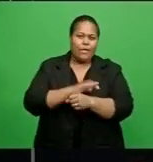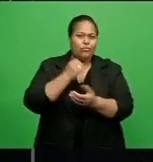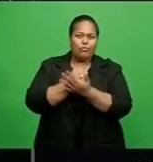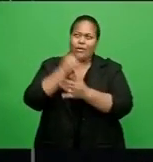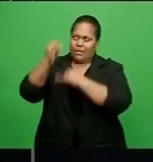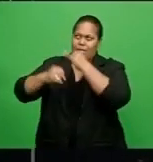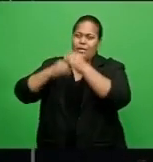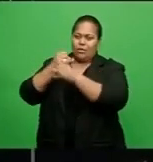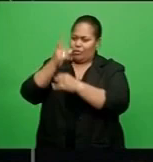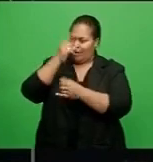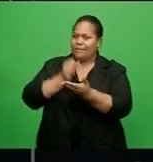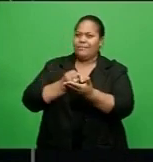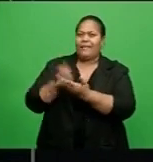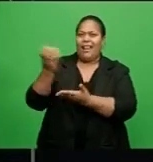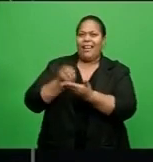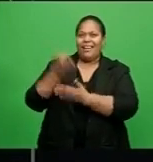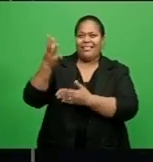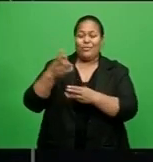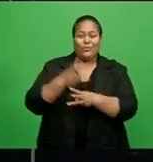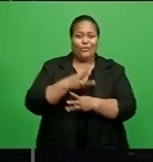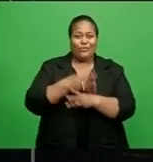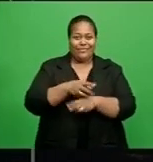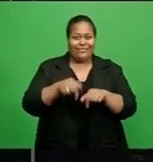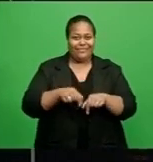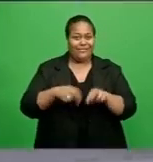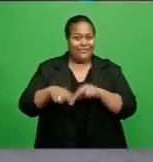overseas. Chasaina Nunga has more.